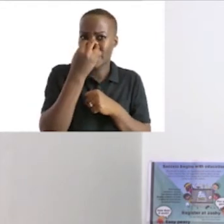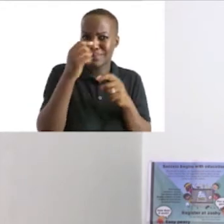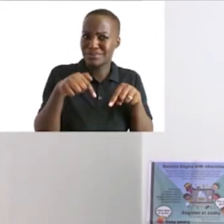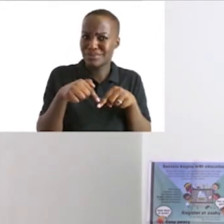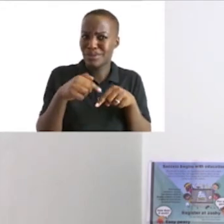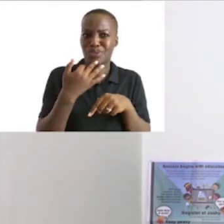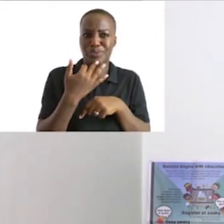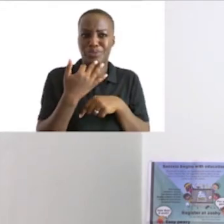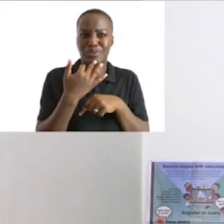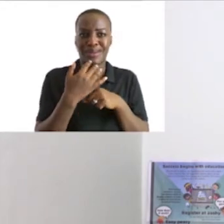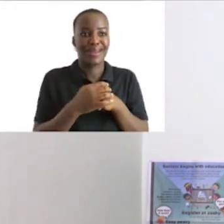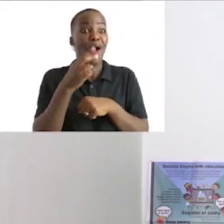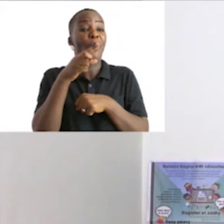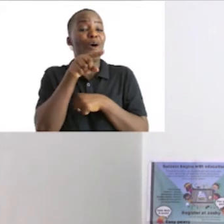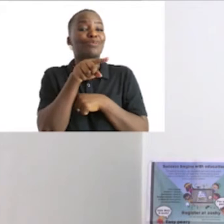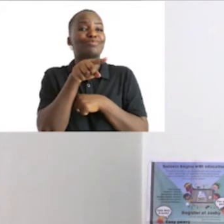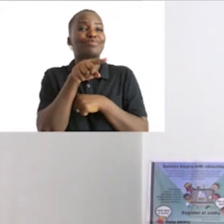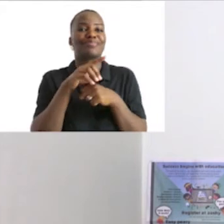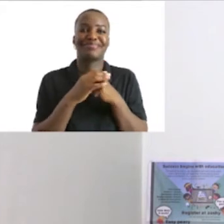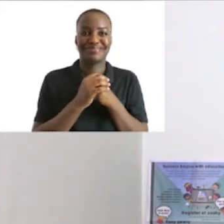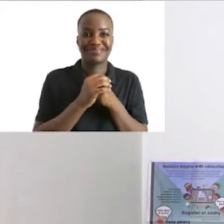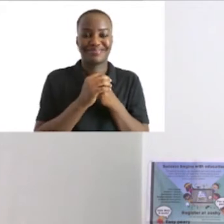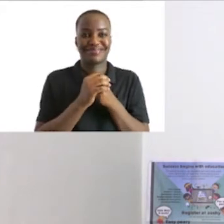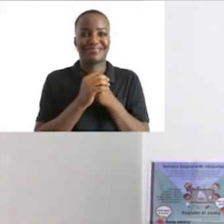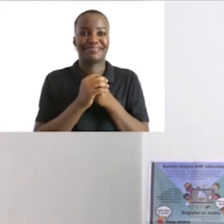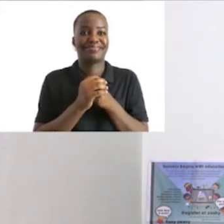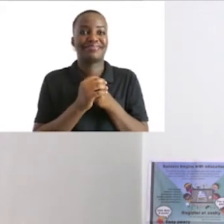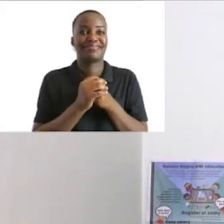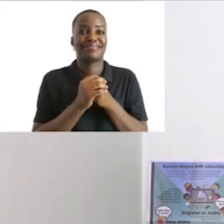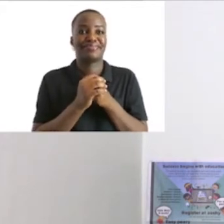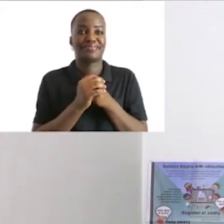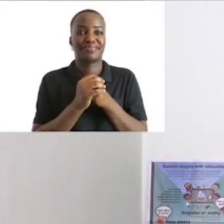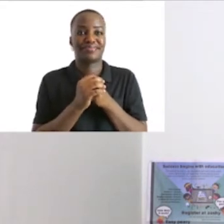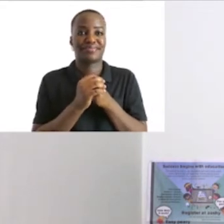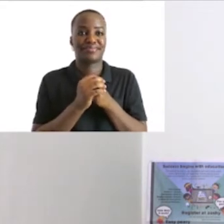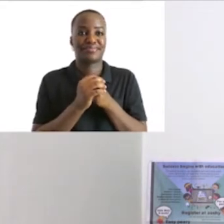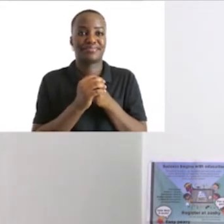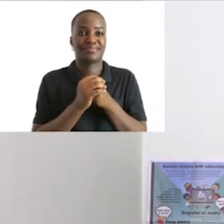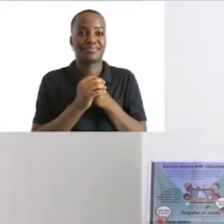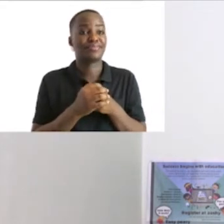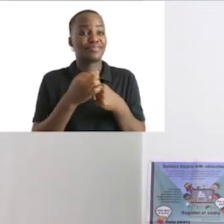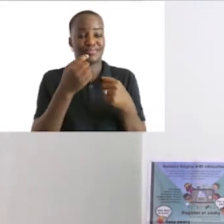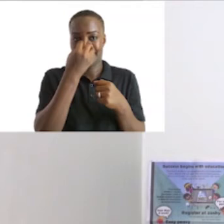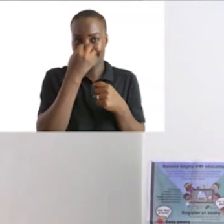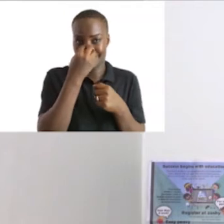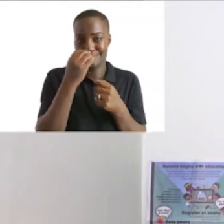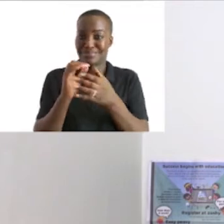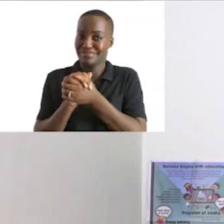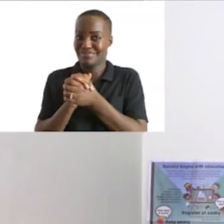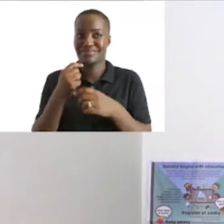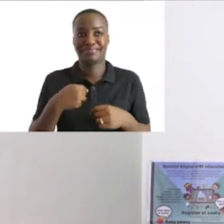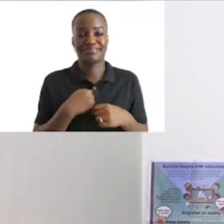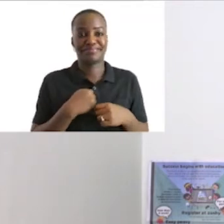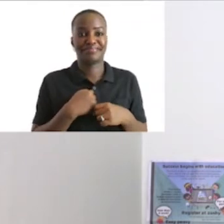today. Oh, there he is. Well done. Otherwise, from Zoshi, my friend,